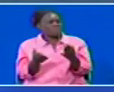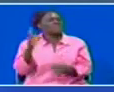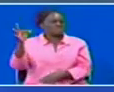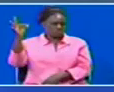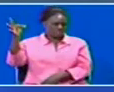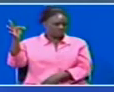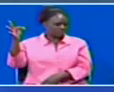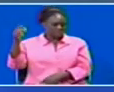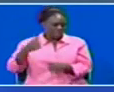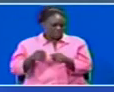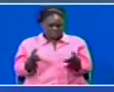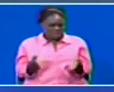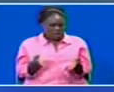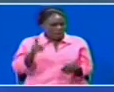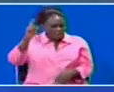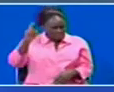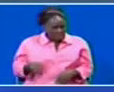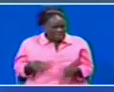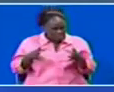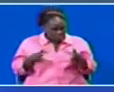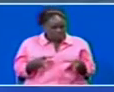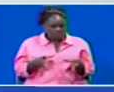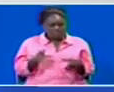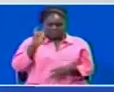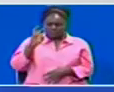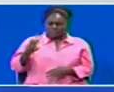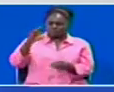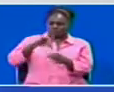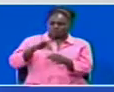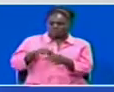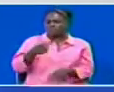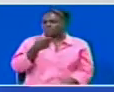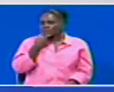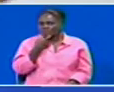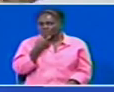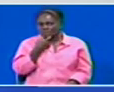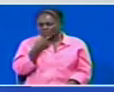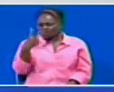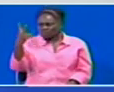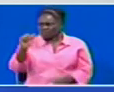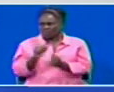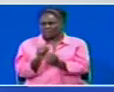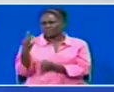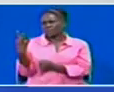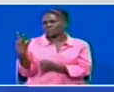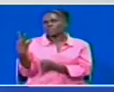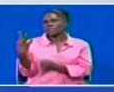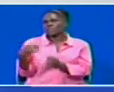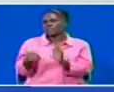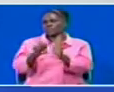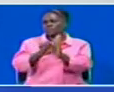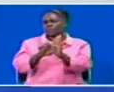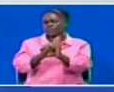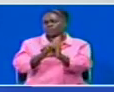the future, but I don't think we reach that apathy. If you look at the voting in Nyanza in 2013, for example,